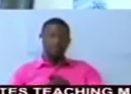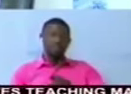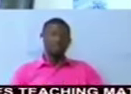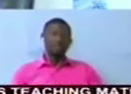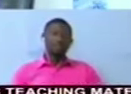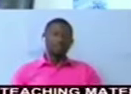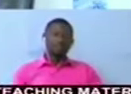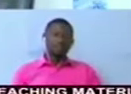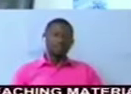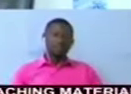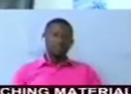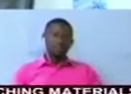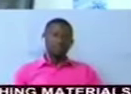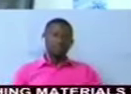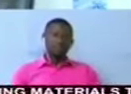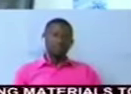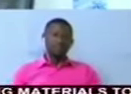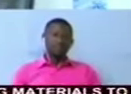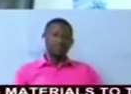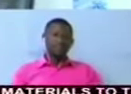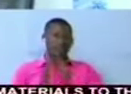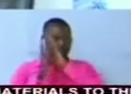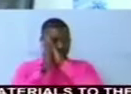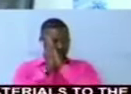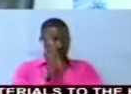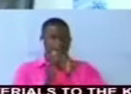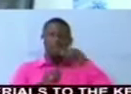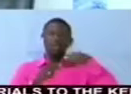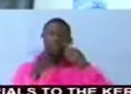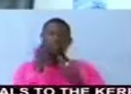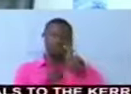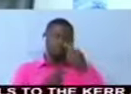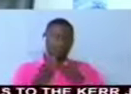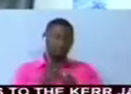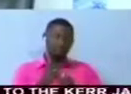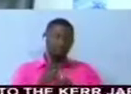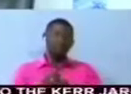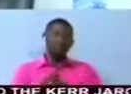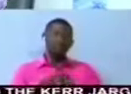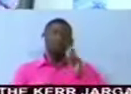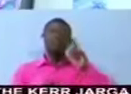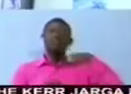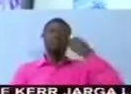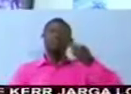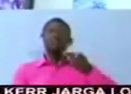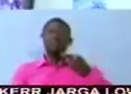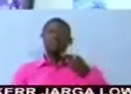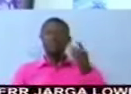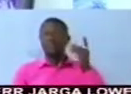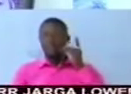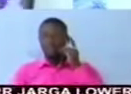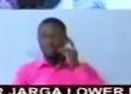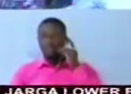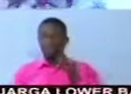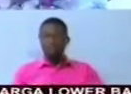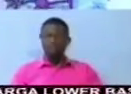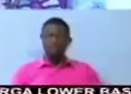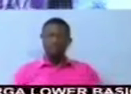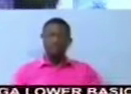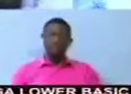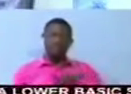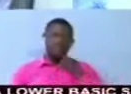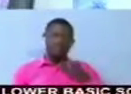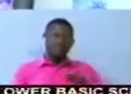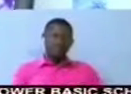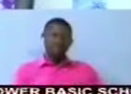the day there. Find out Benin Gudi. We spend the night again. We take the election. Until the following day. You go to the courthouse.